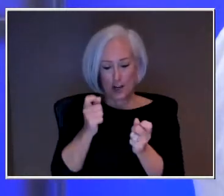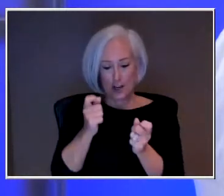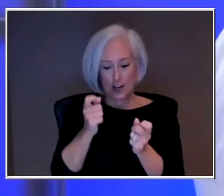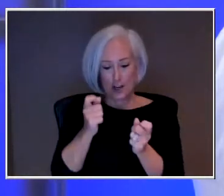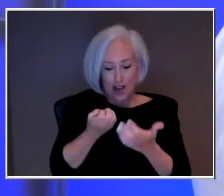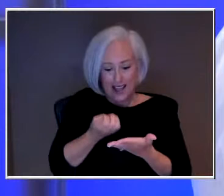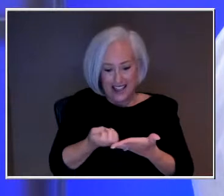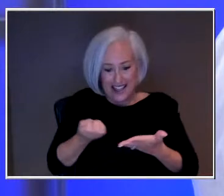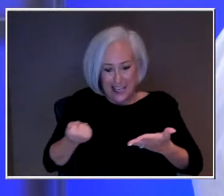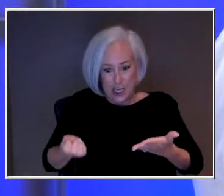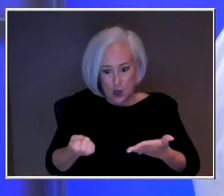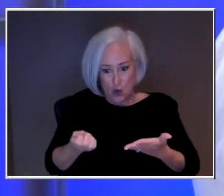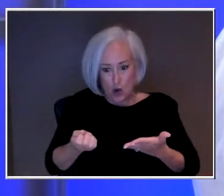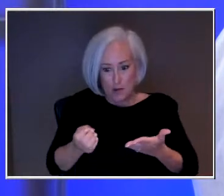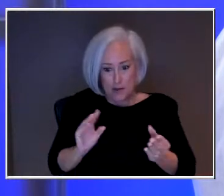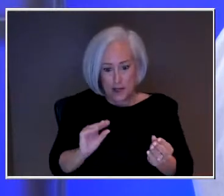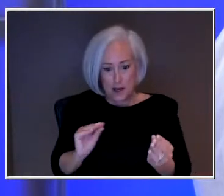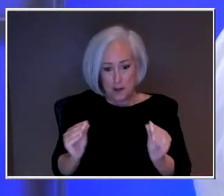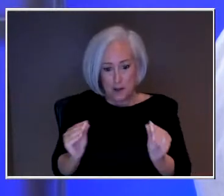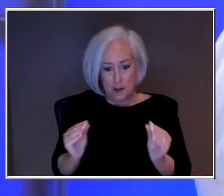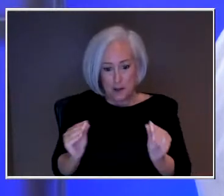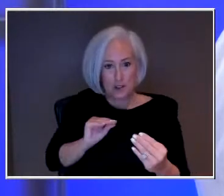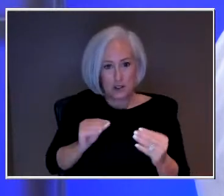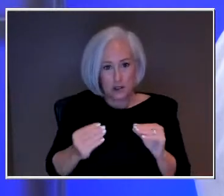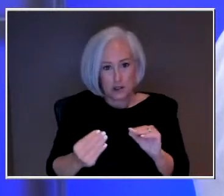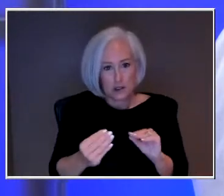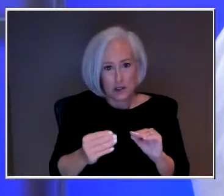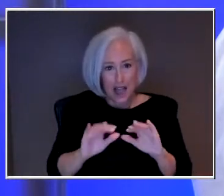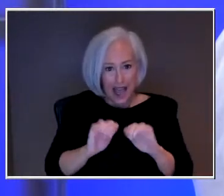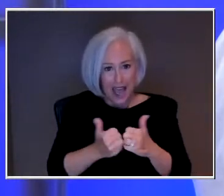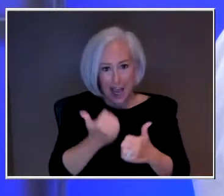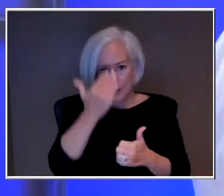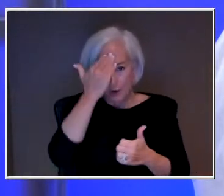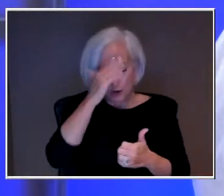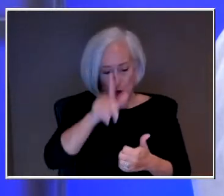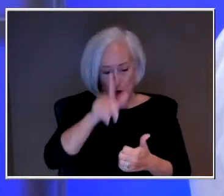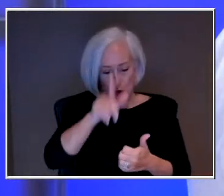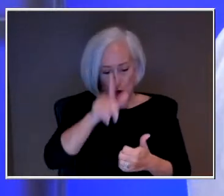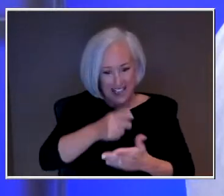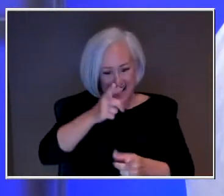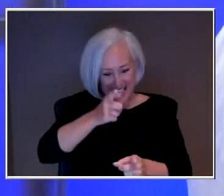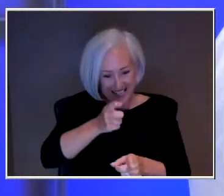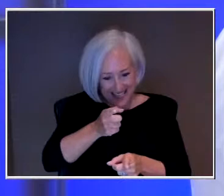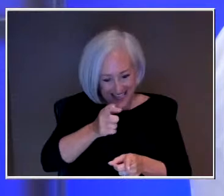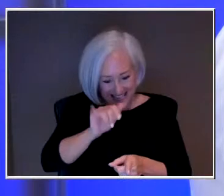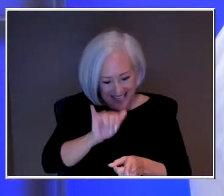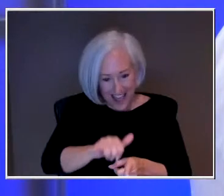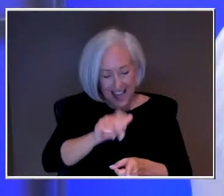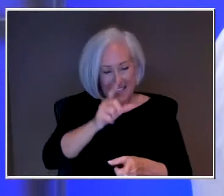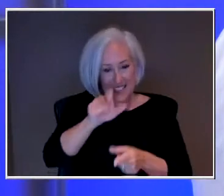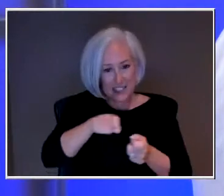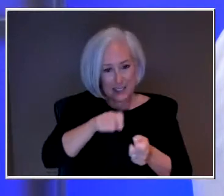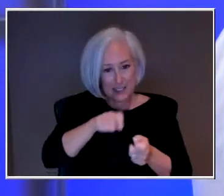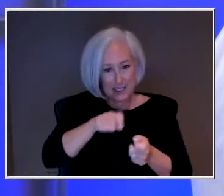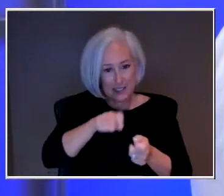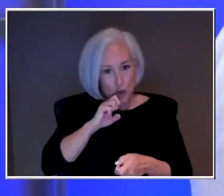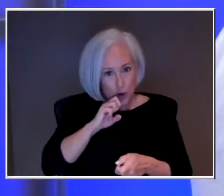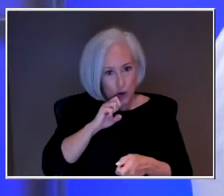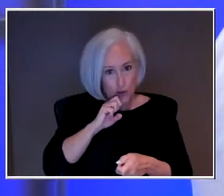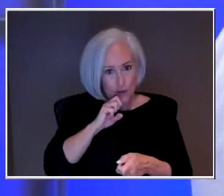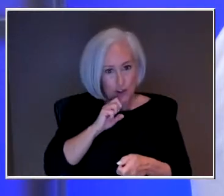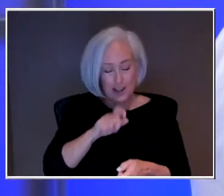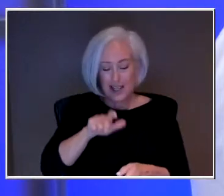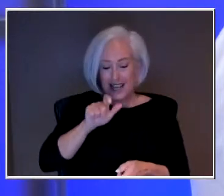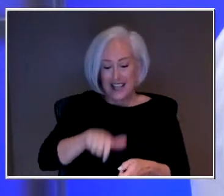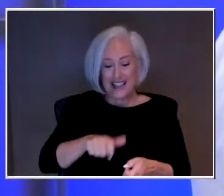how do you know you're treating that nerve with the appropriate amount of energy? This device allows you to maintain